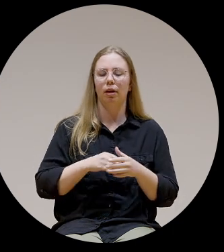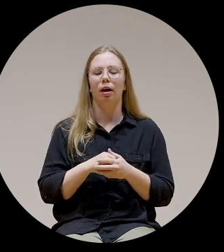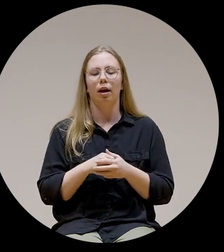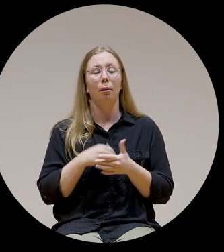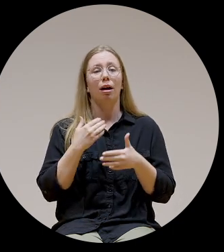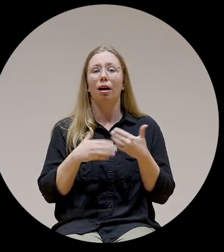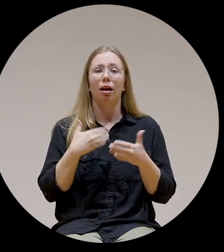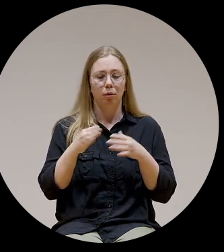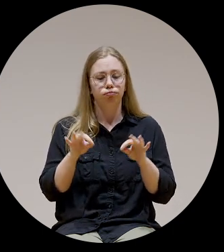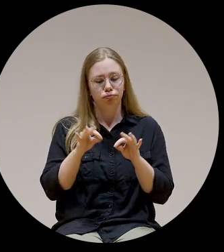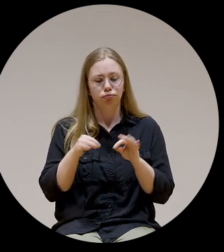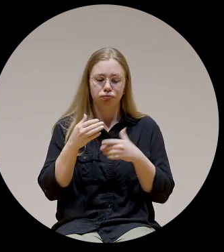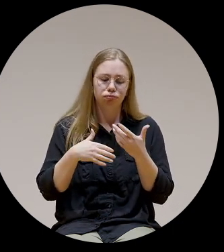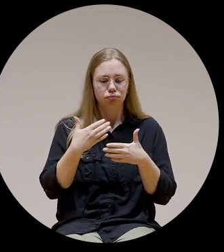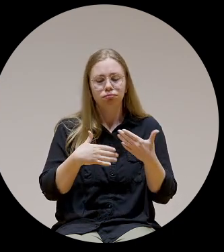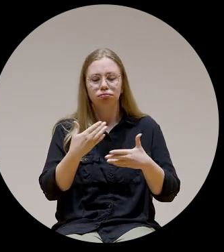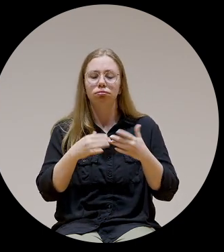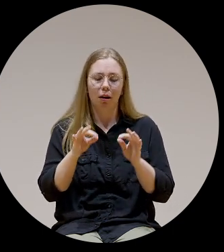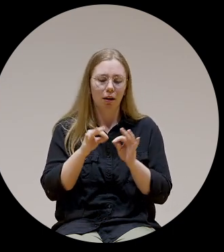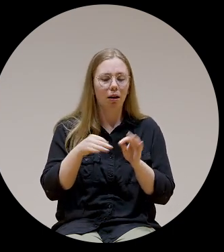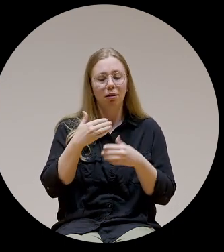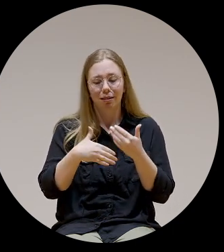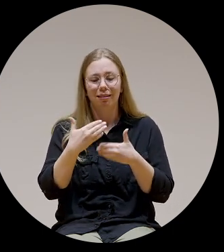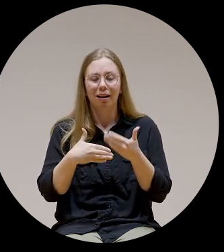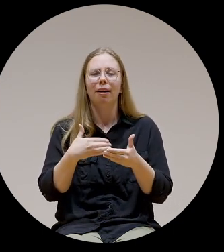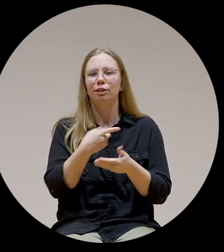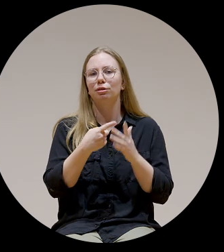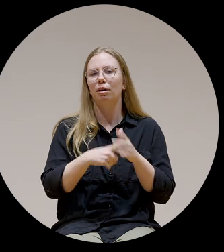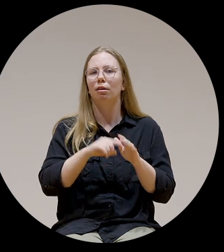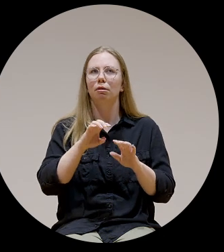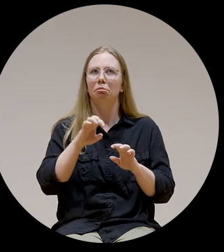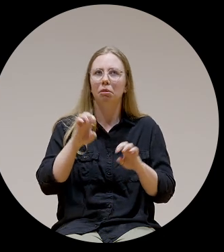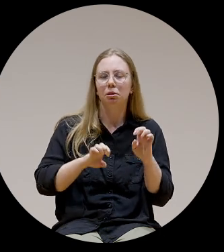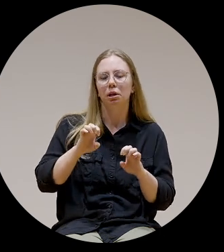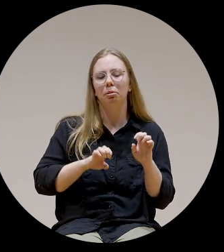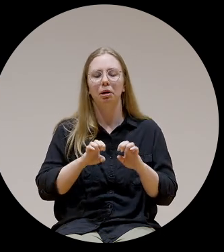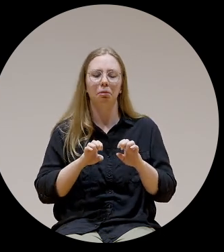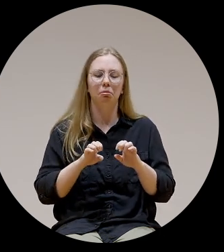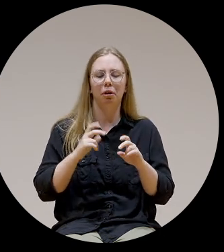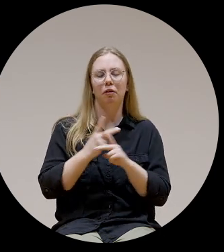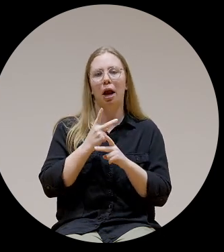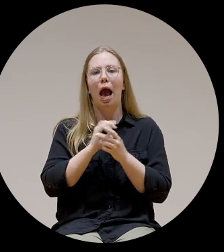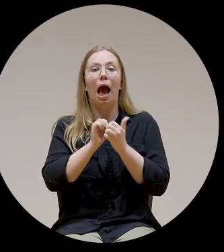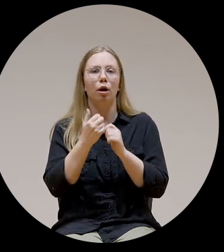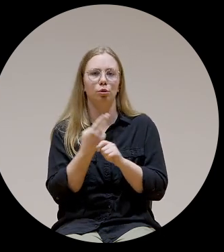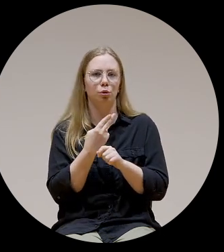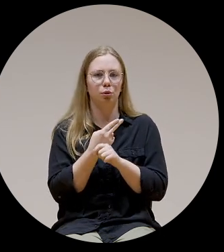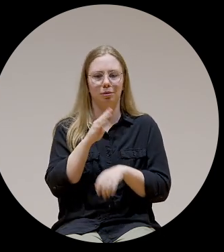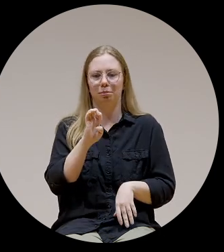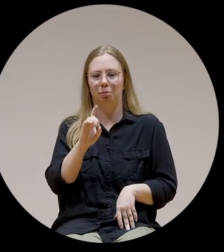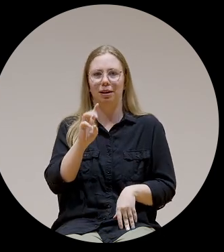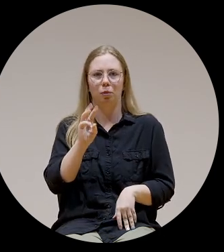started to experiment with and kind of question the forms and the functions of